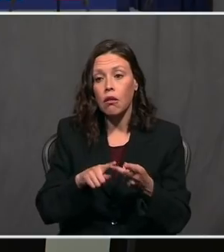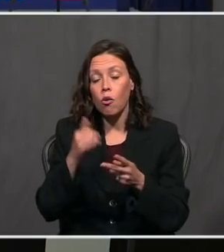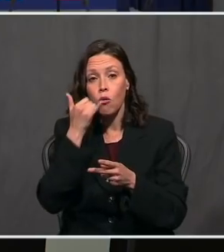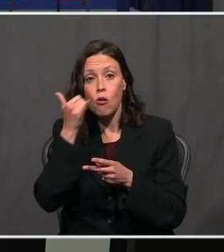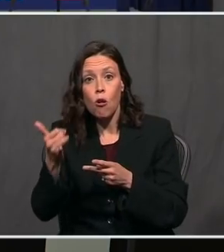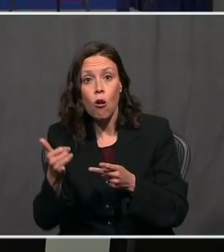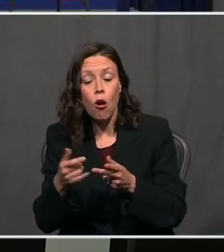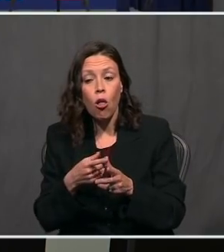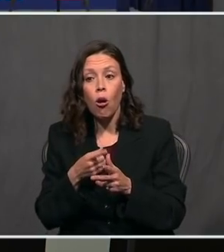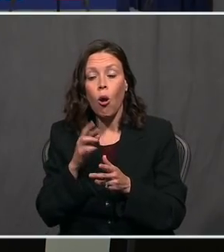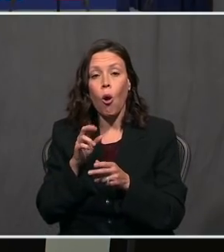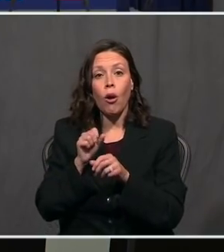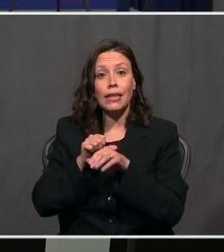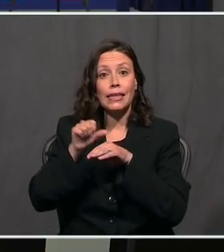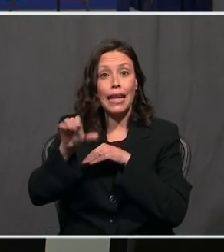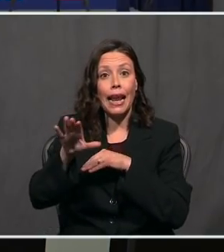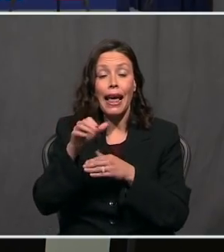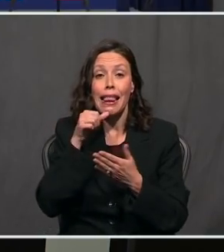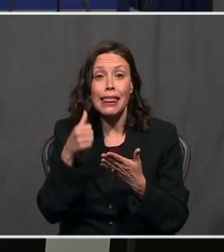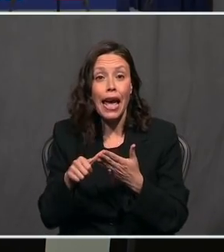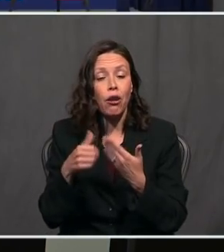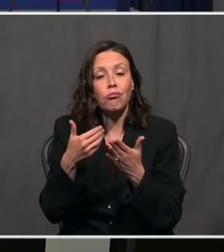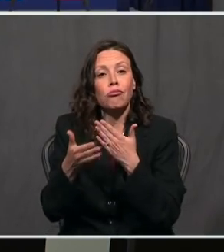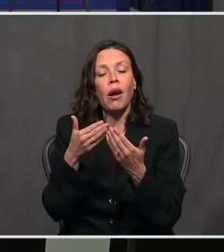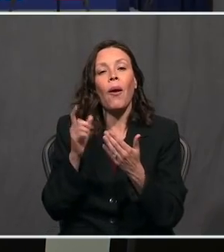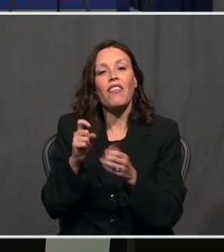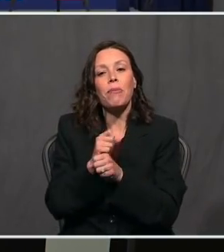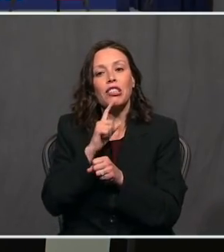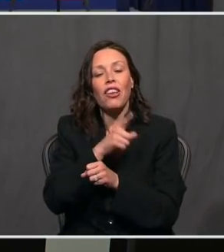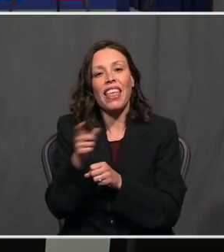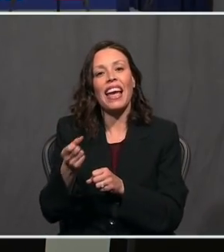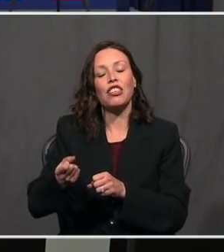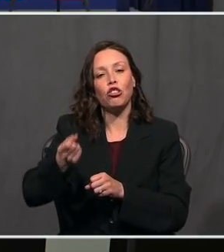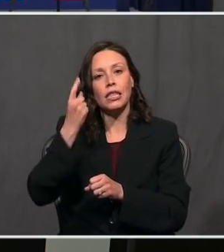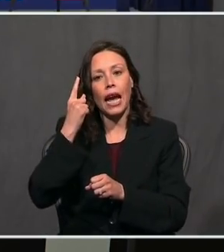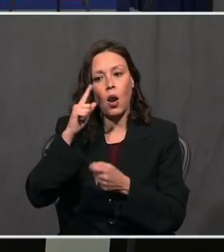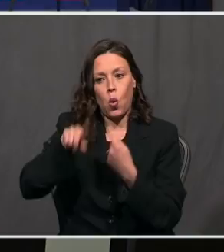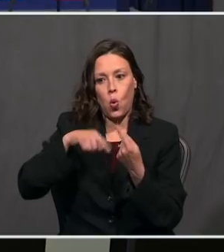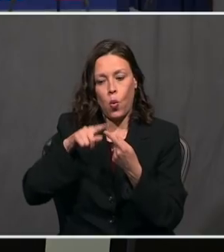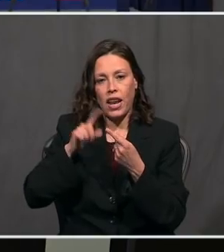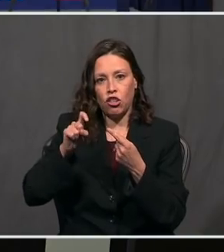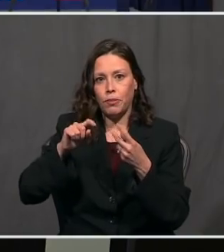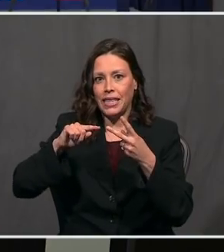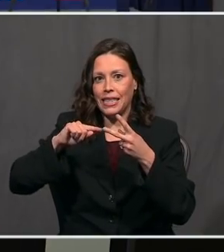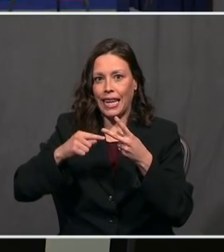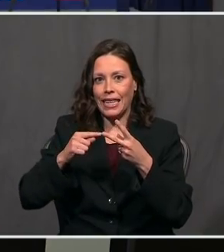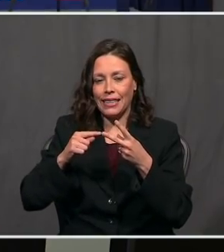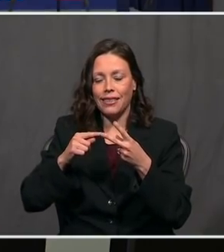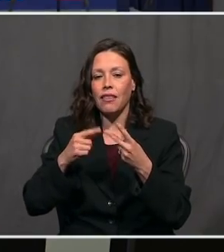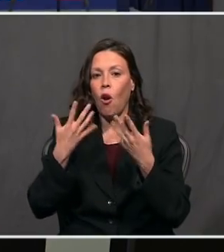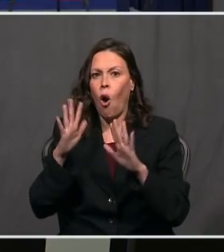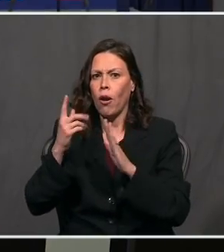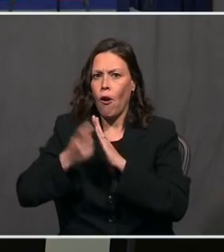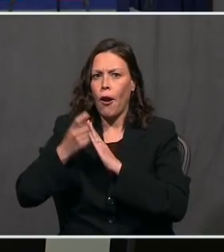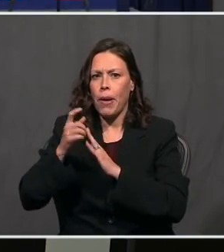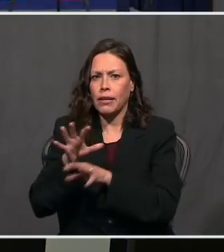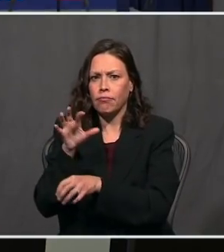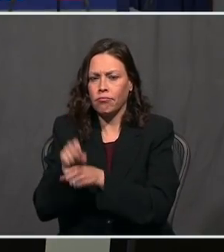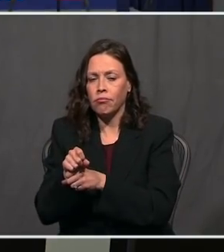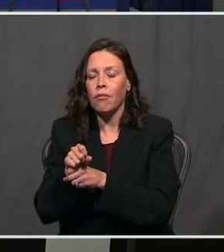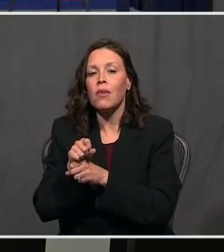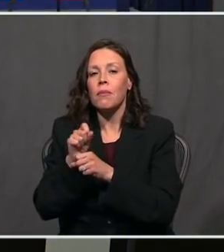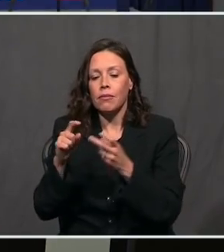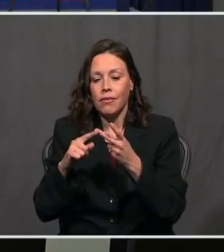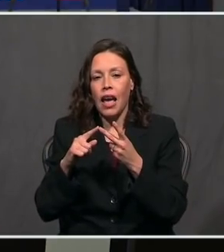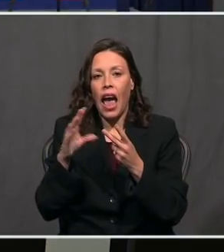want to send them a letter? It doesn't matter. We just need to make sure that they understand when their next dose is. It's automatically scheduled. And then at that point in